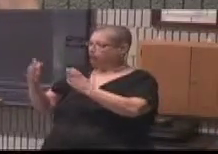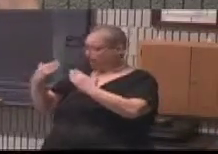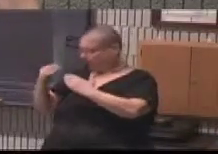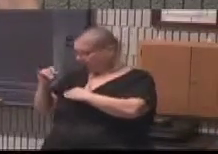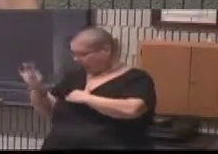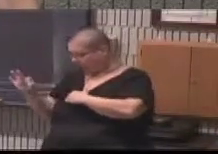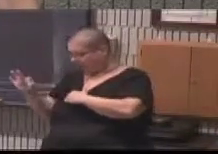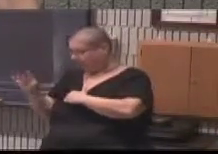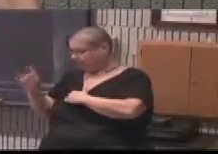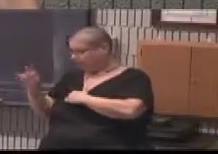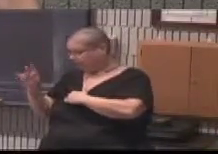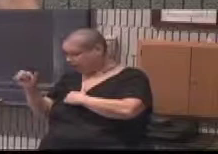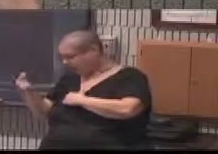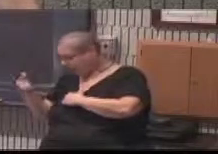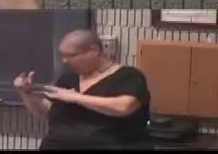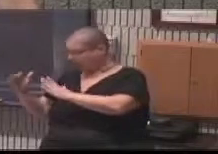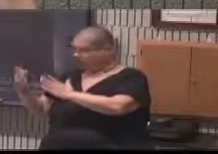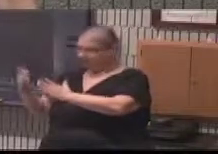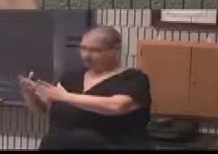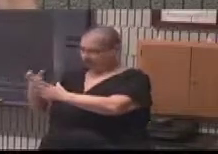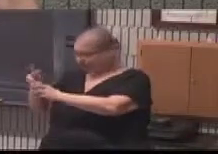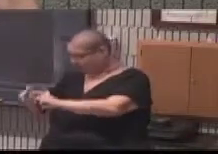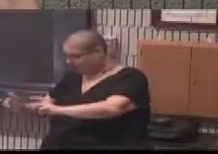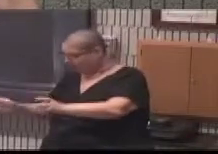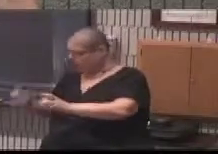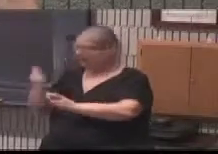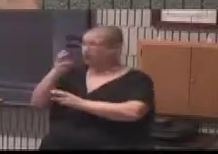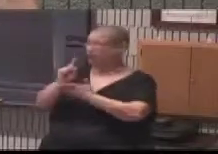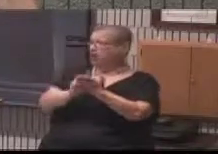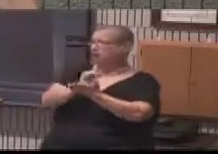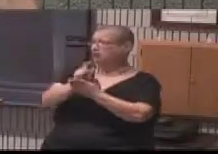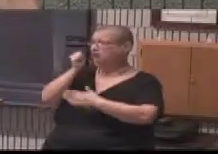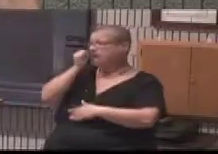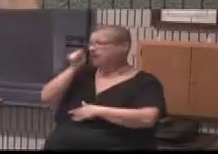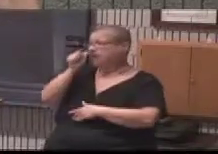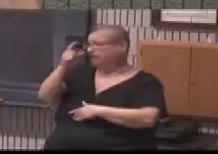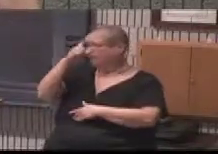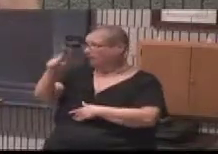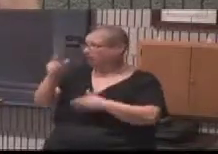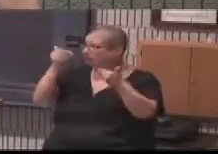the whole prep and setup and the infusion. It takes probably a couple hours a day.